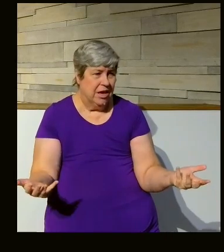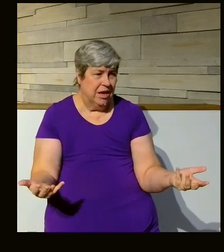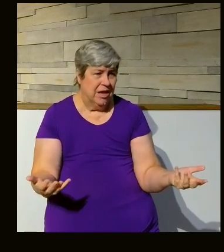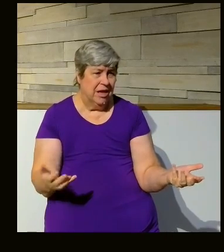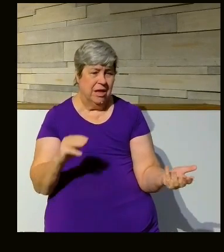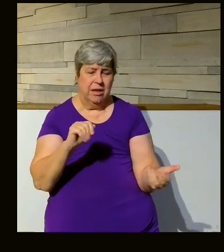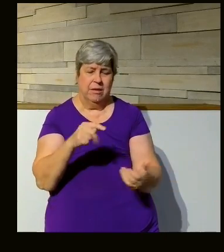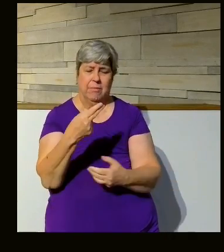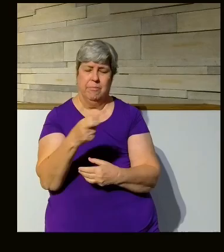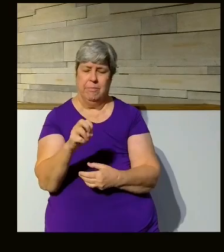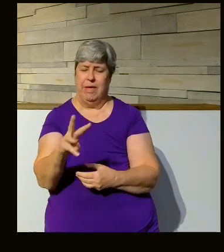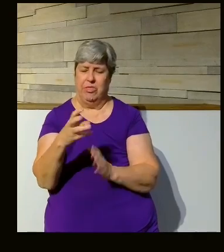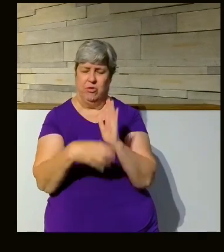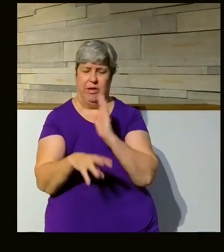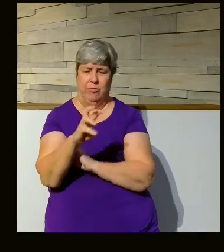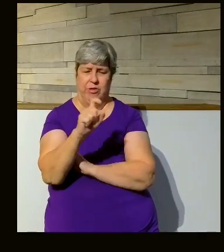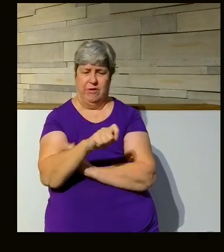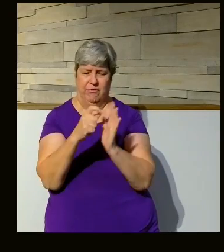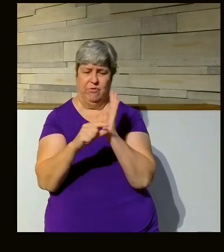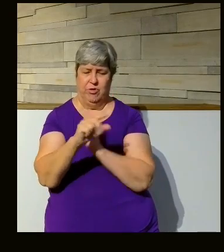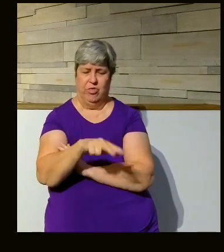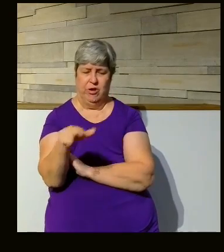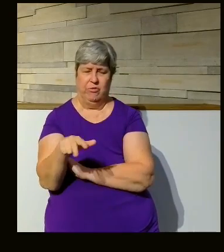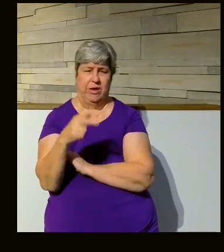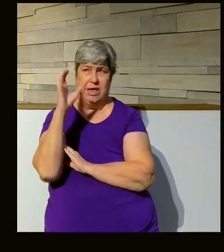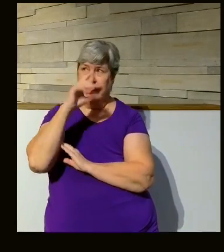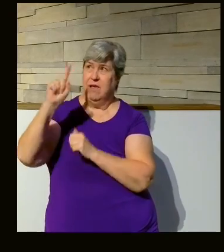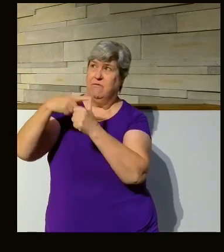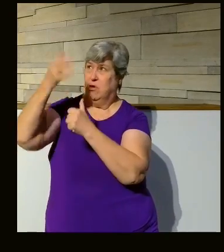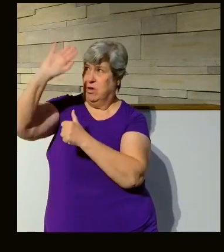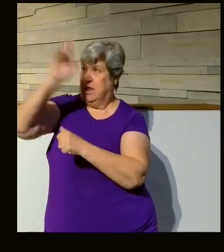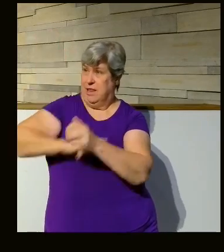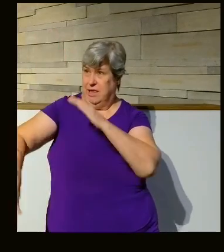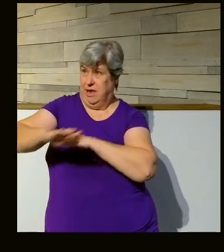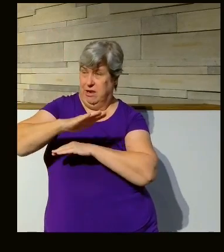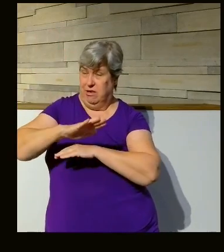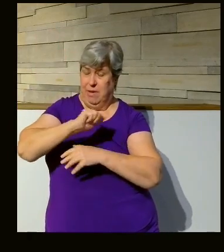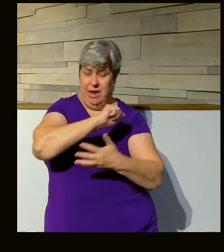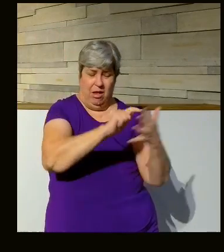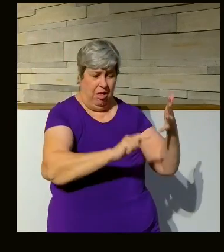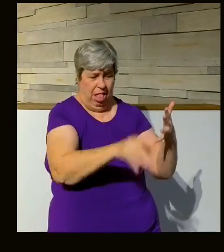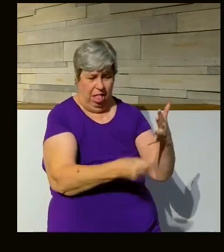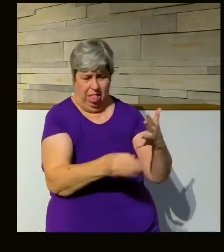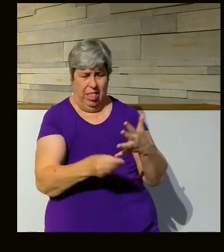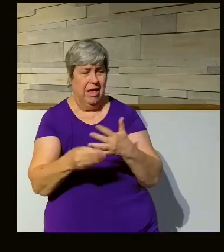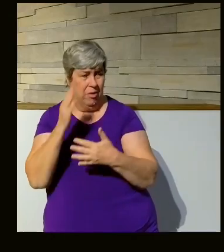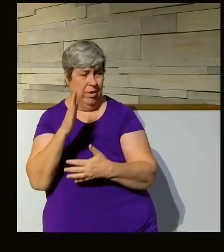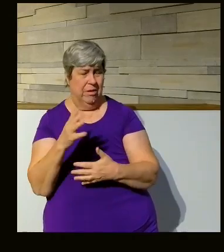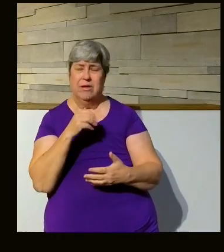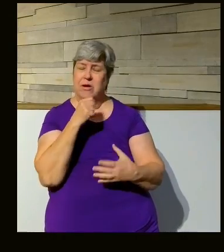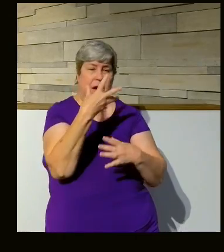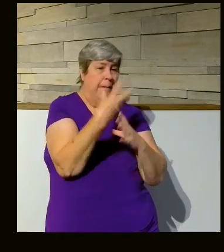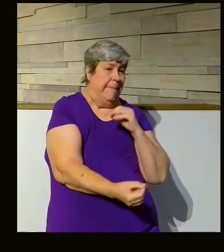seek ye first the kingdom of God and his righteousness, and all these things will be added unto you. You're not going to be missing something that's